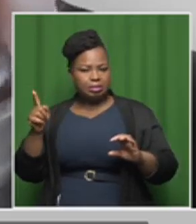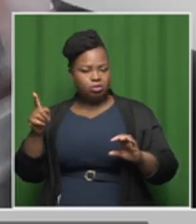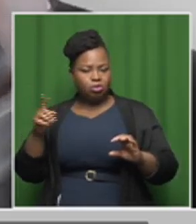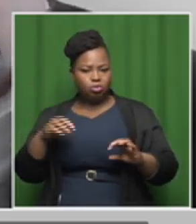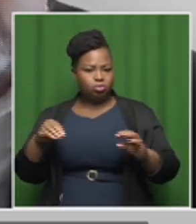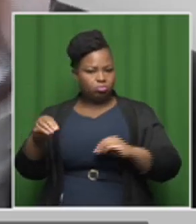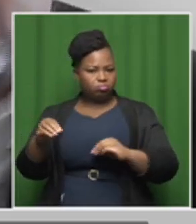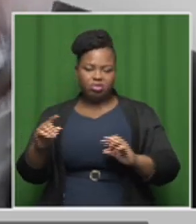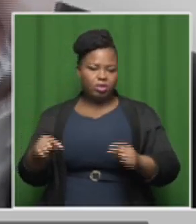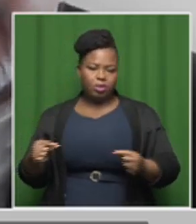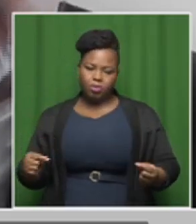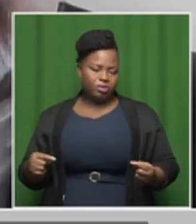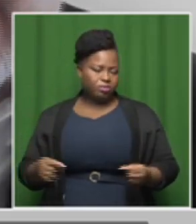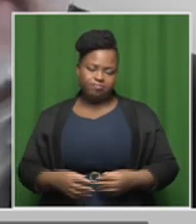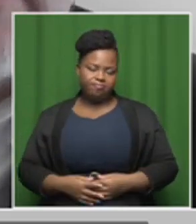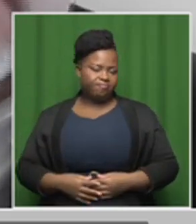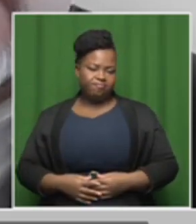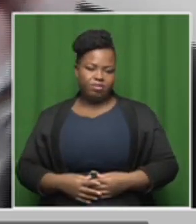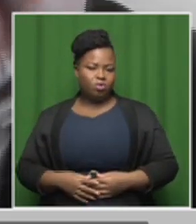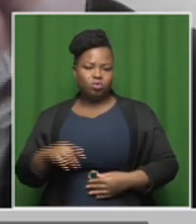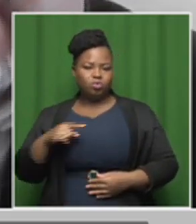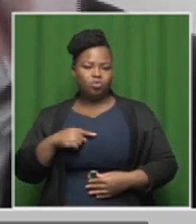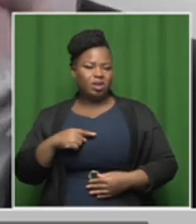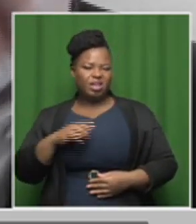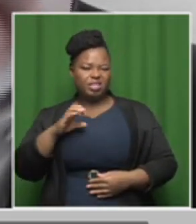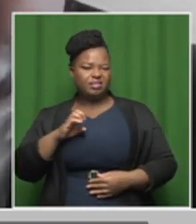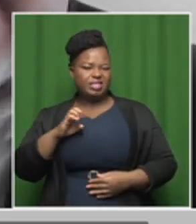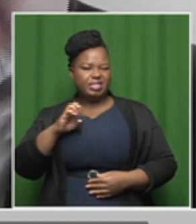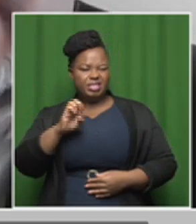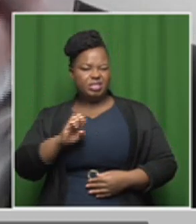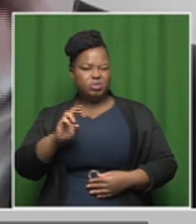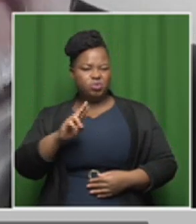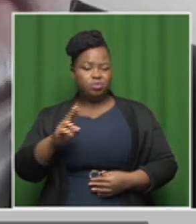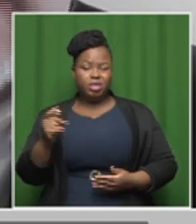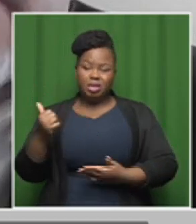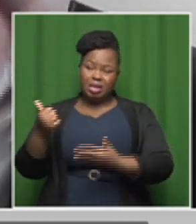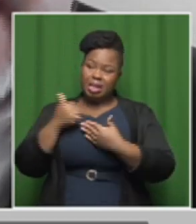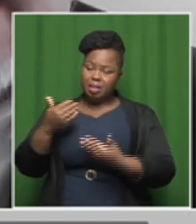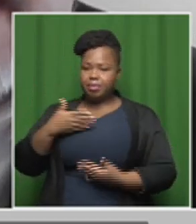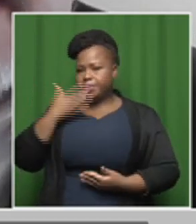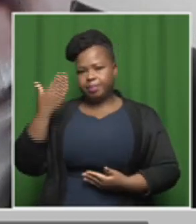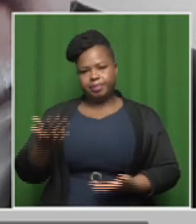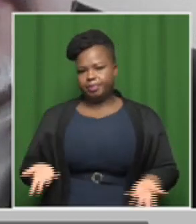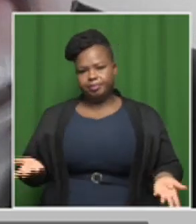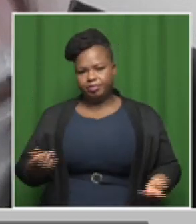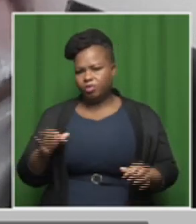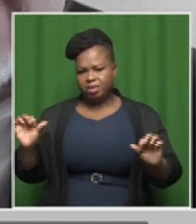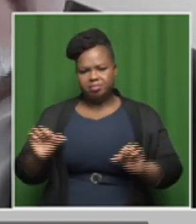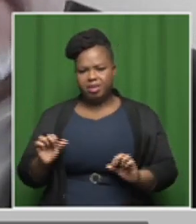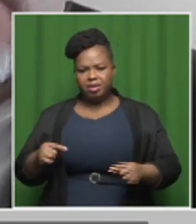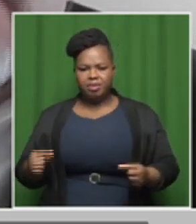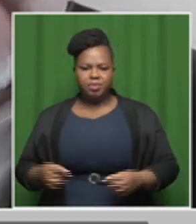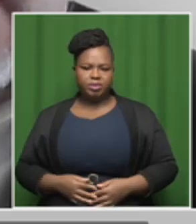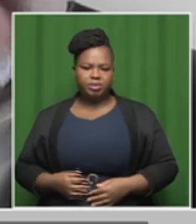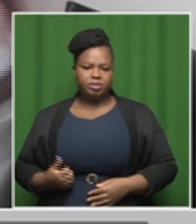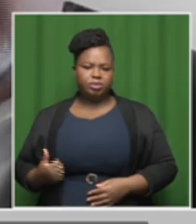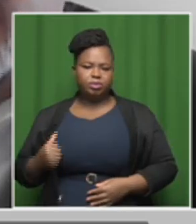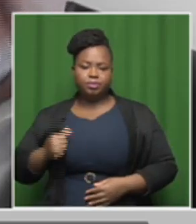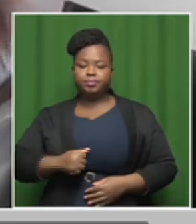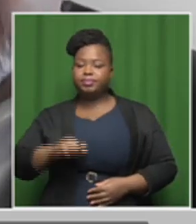the gap that USAID will leave. Yeah. So that aid's gone. I don't think it's coming back, even if there's a new